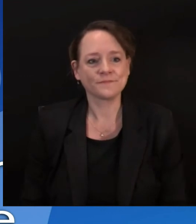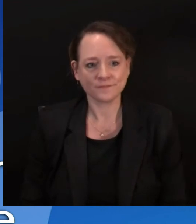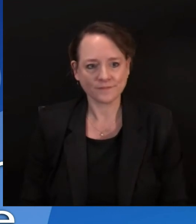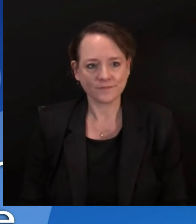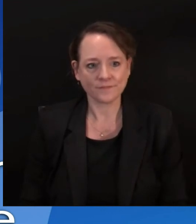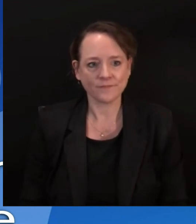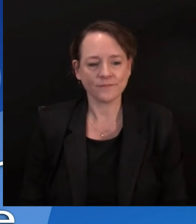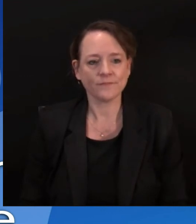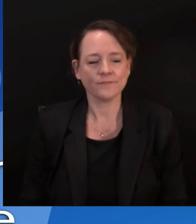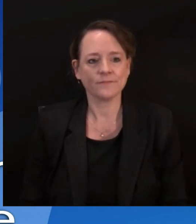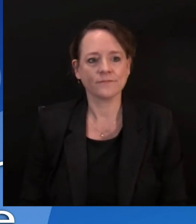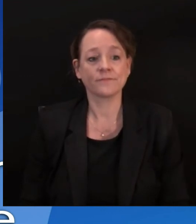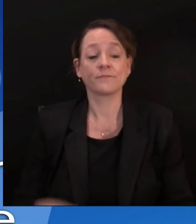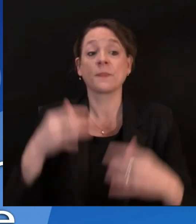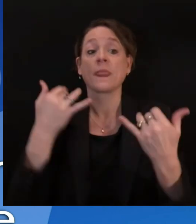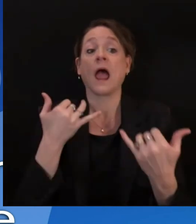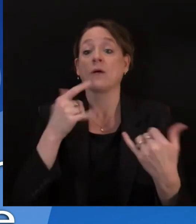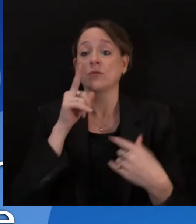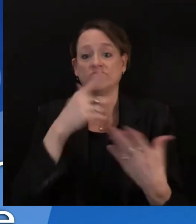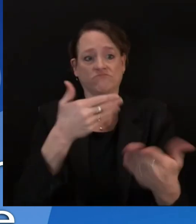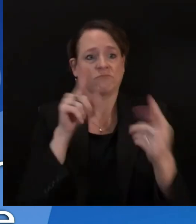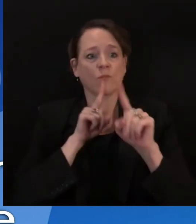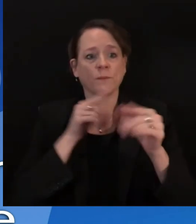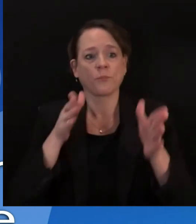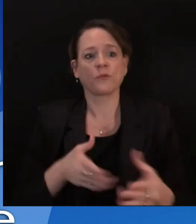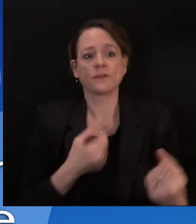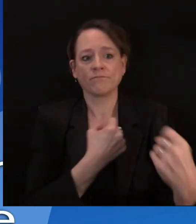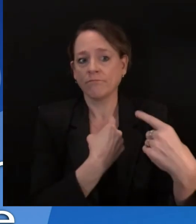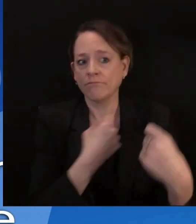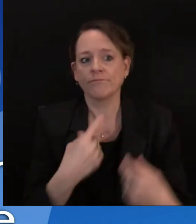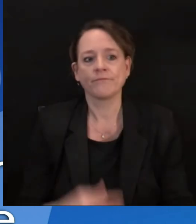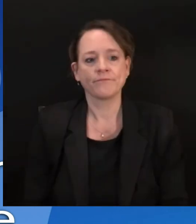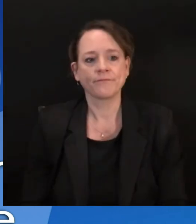Todd Richmond from the Associated Press. Todd?